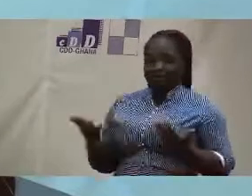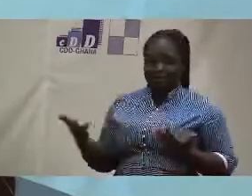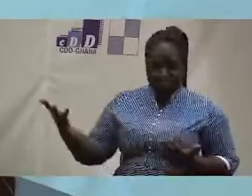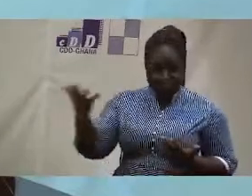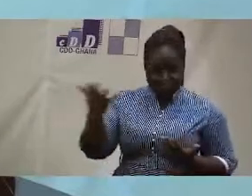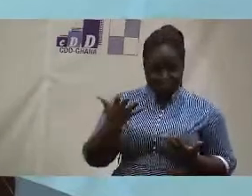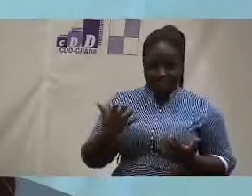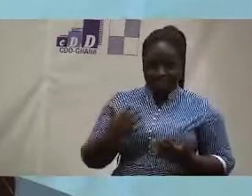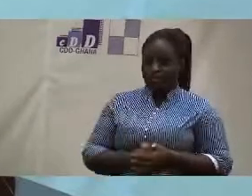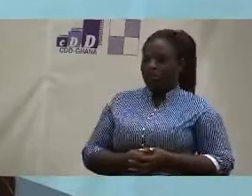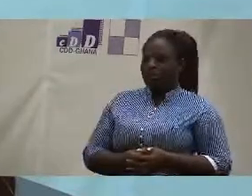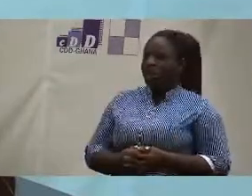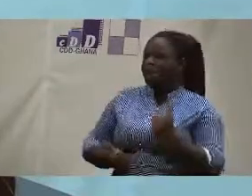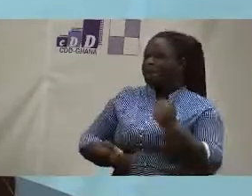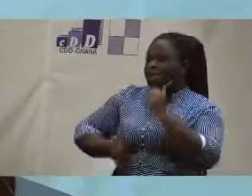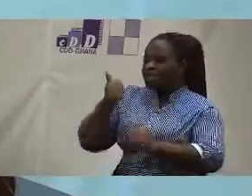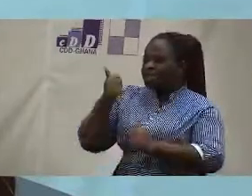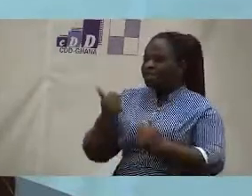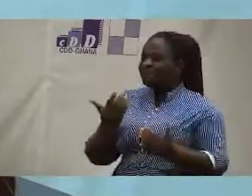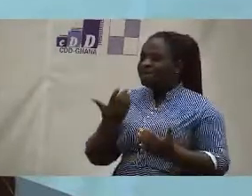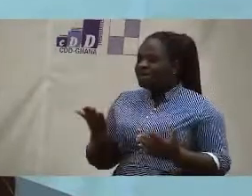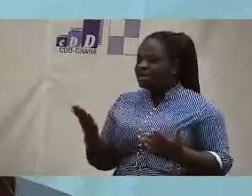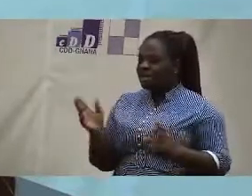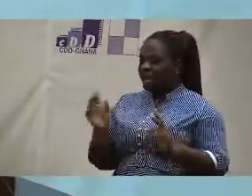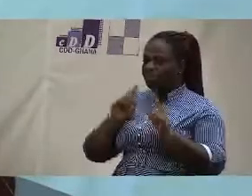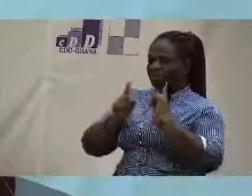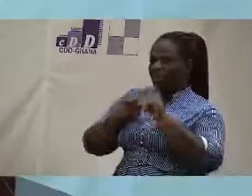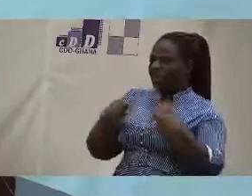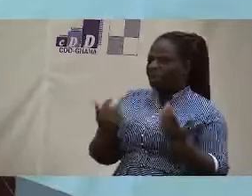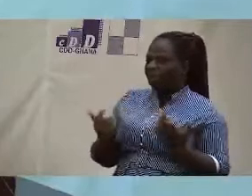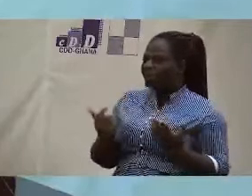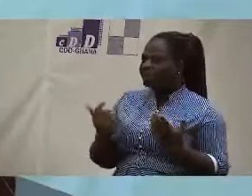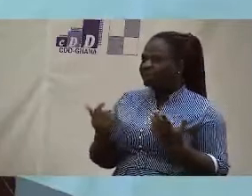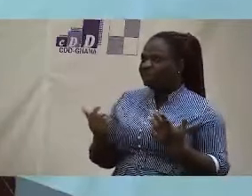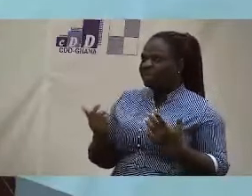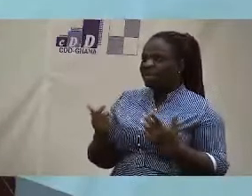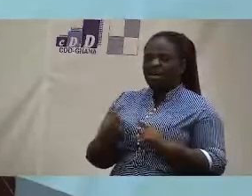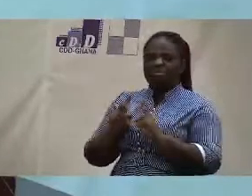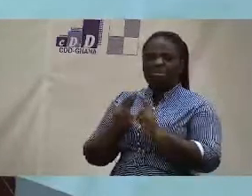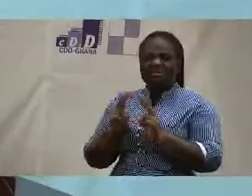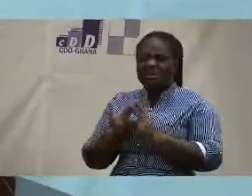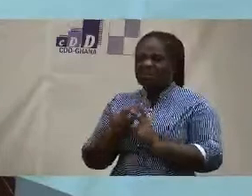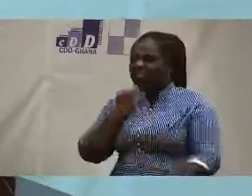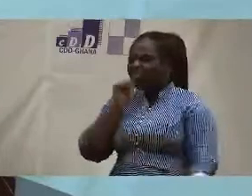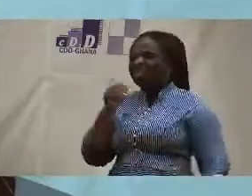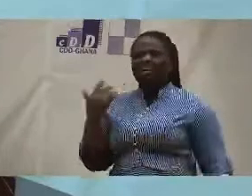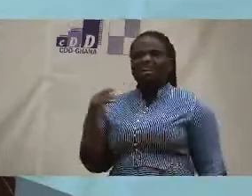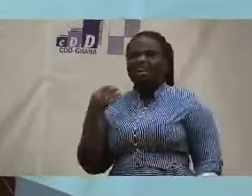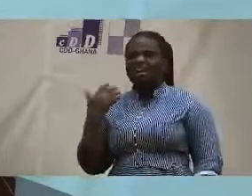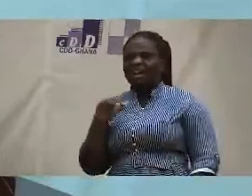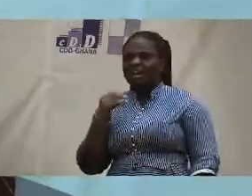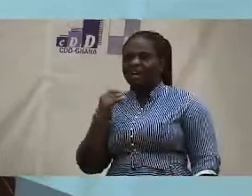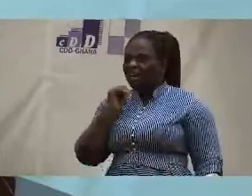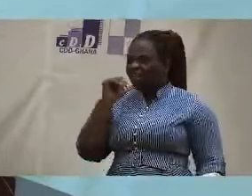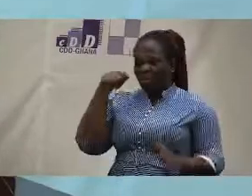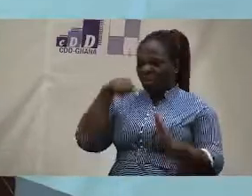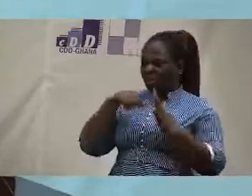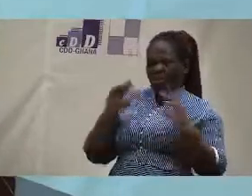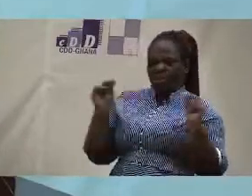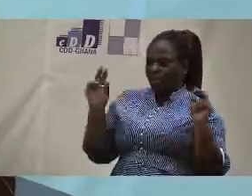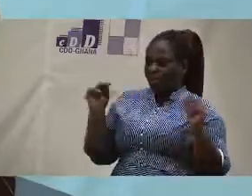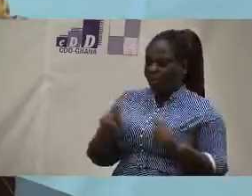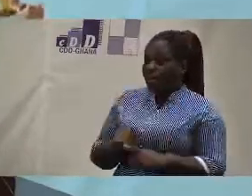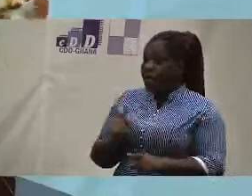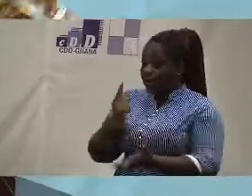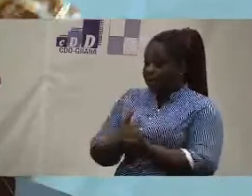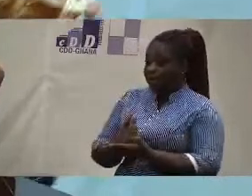audience today. And most of the things that I'll actually be speaking on will be really not, I wouldn't go really theoretical. I think that's a